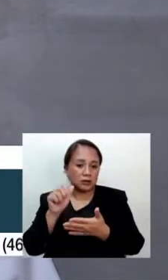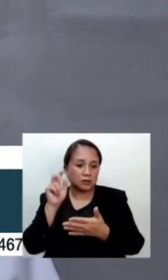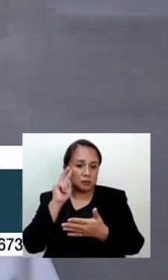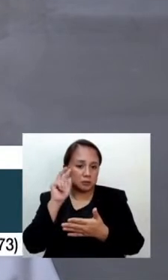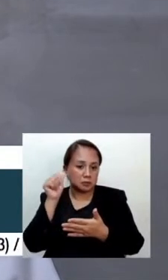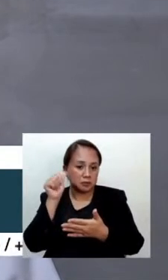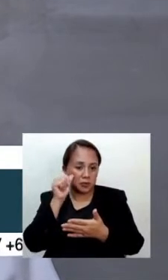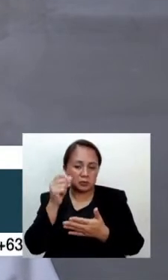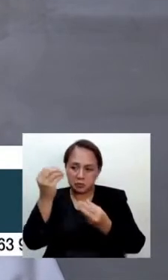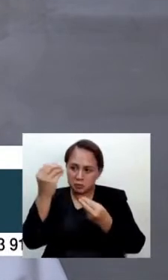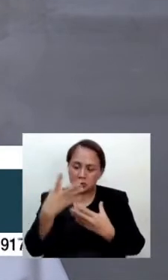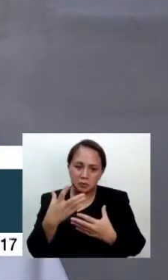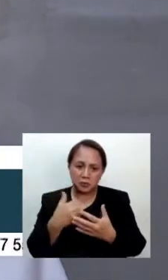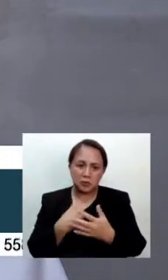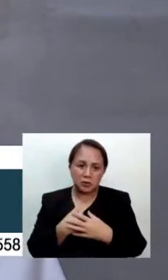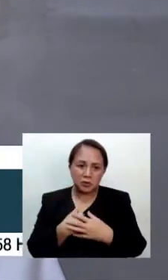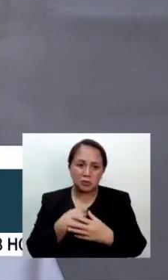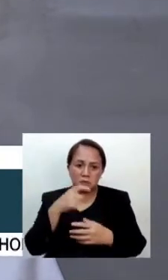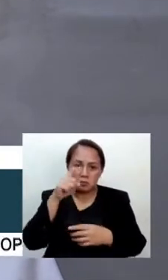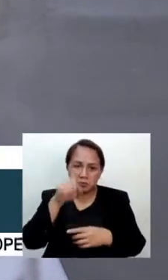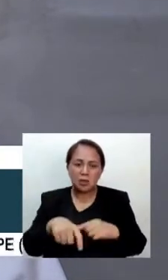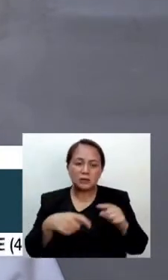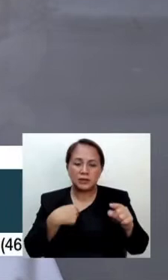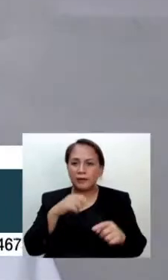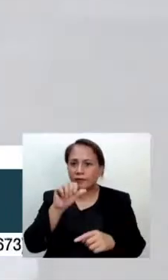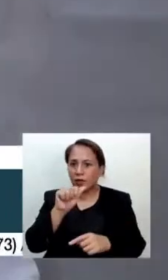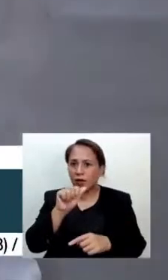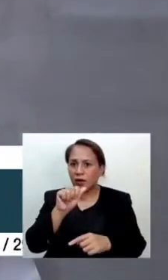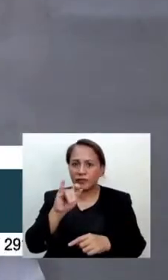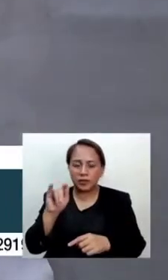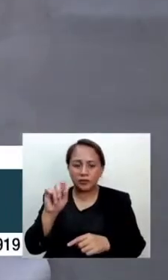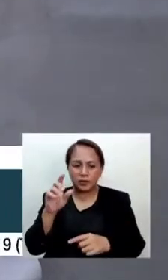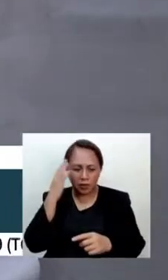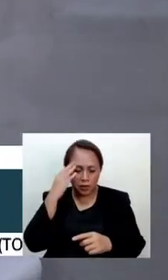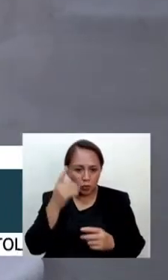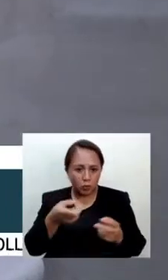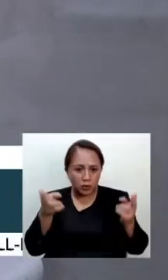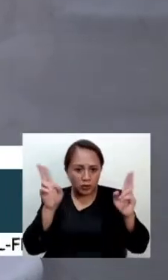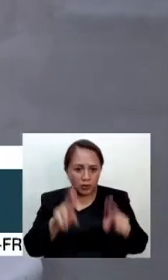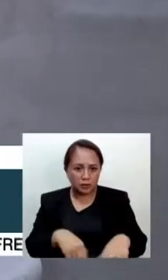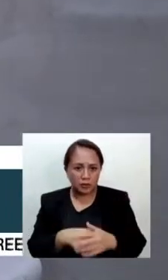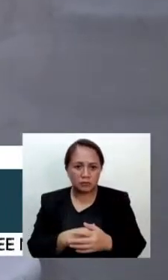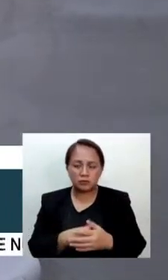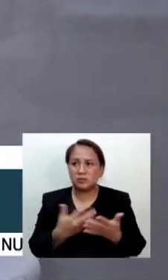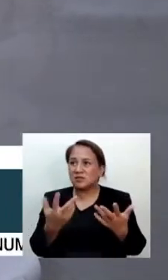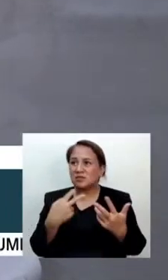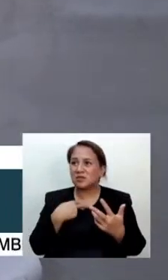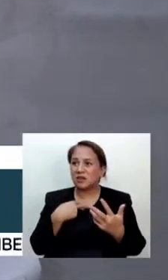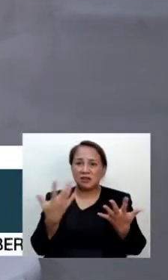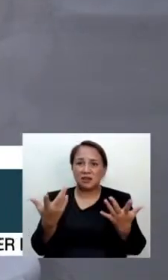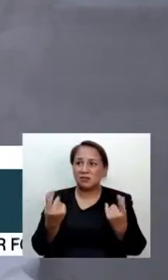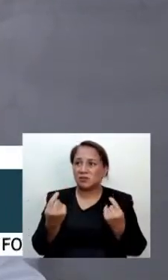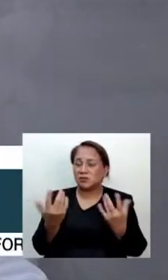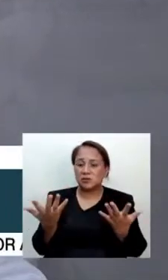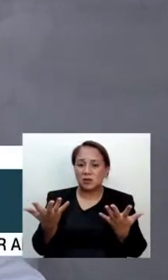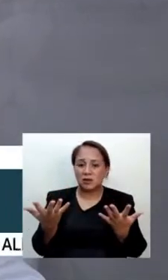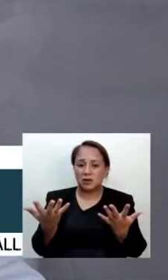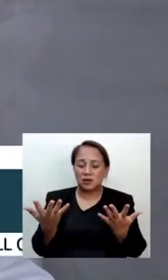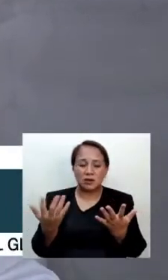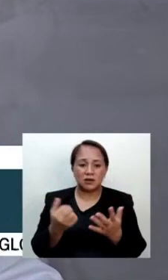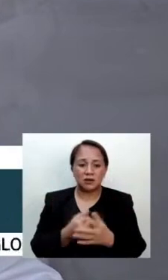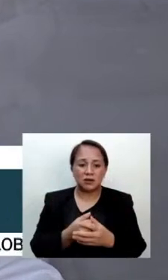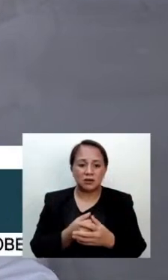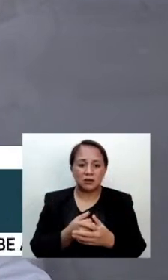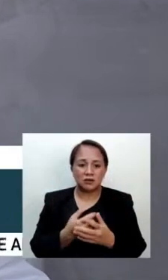Sabi sa akin, you have to execute na pila dito. Alam mo na mangyayari. Knowing na wala na akong kawala, captive ako in